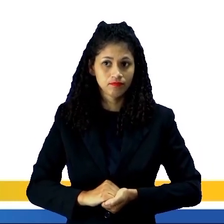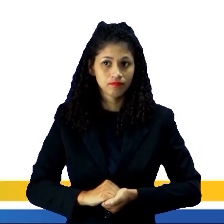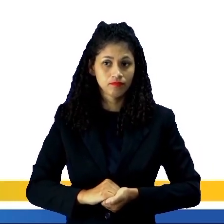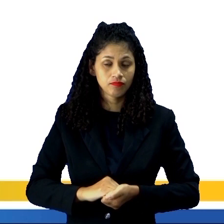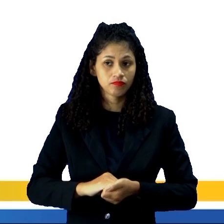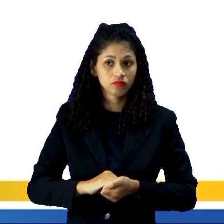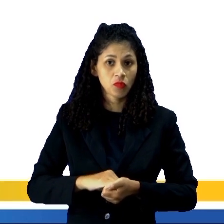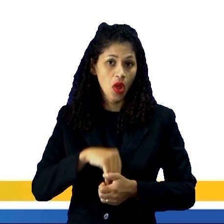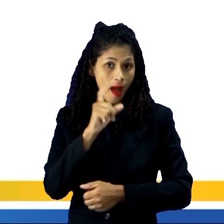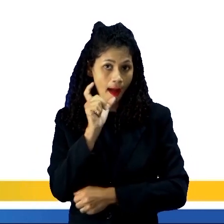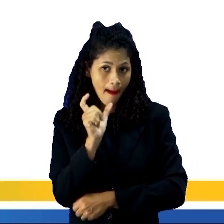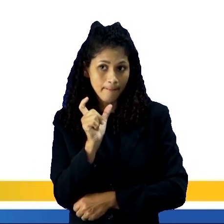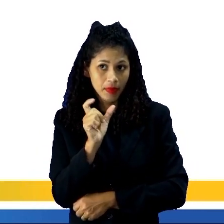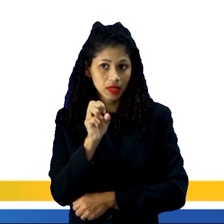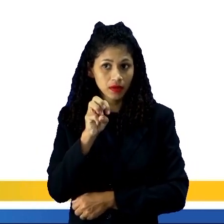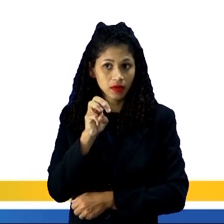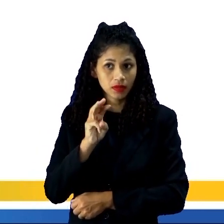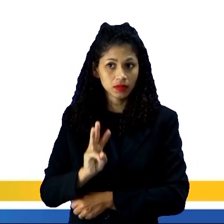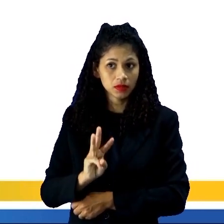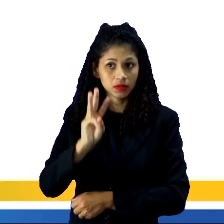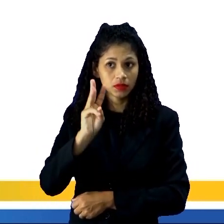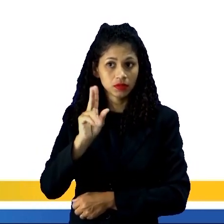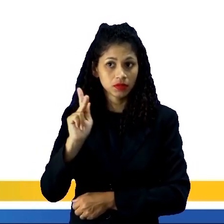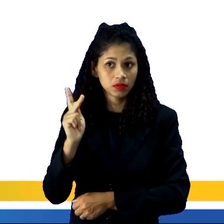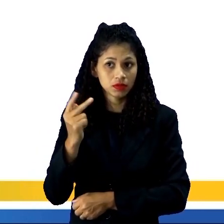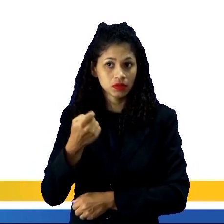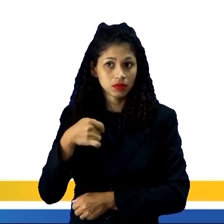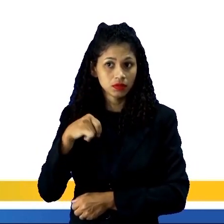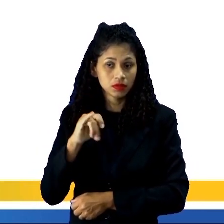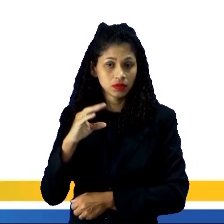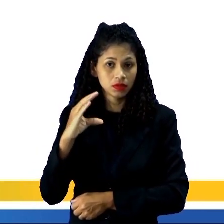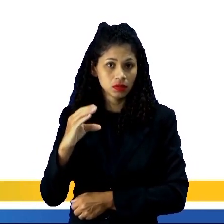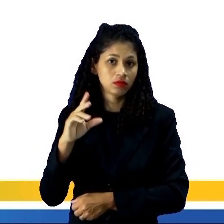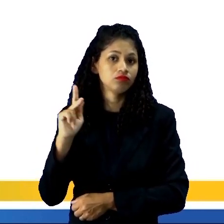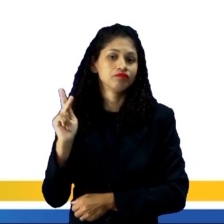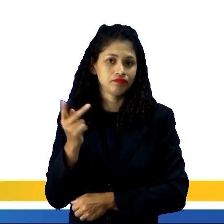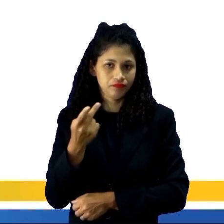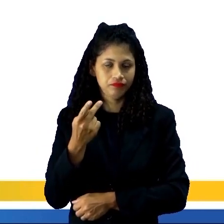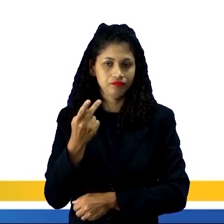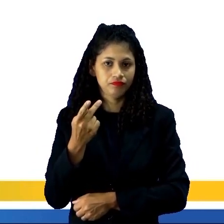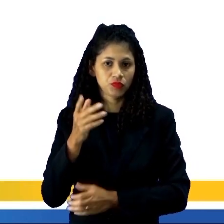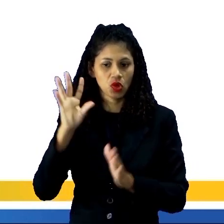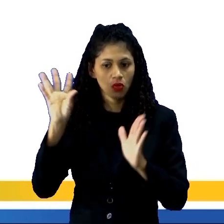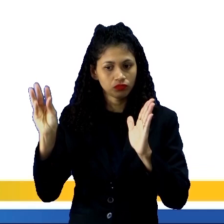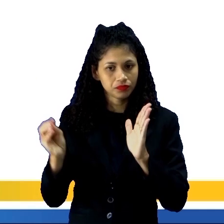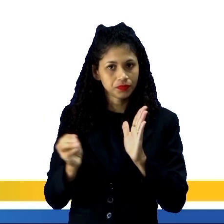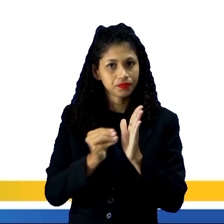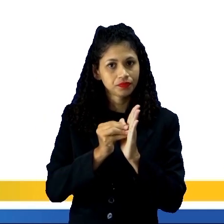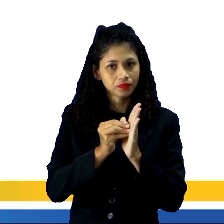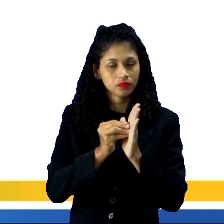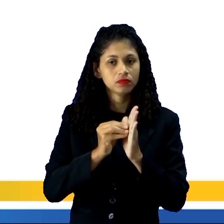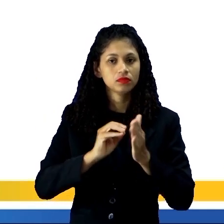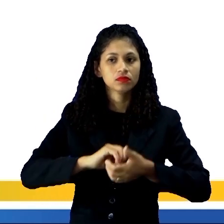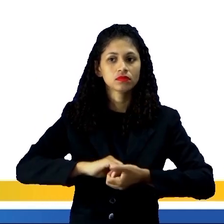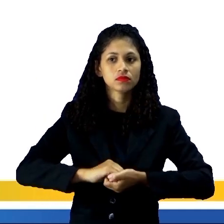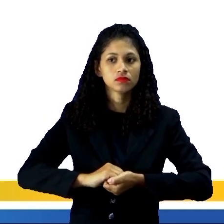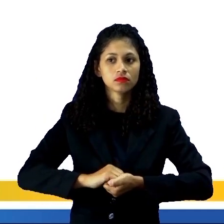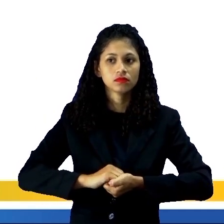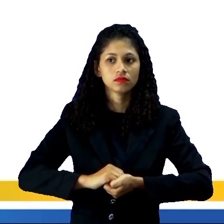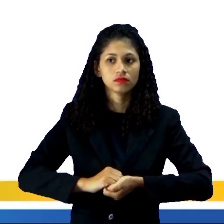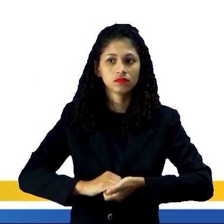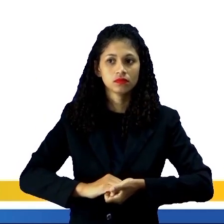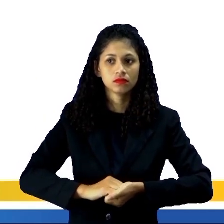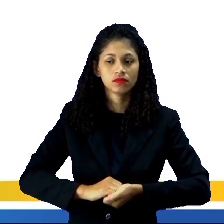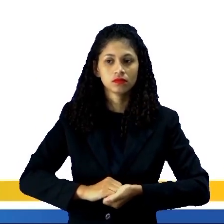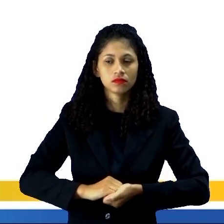O trem que vai para Madrid sai da plataforma 2. The train which goes to Madrid leaves